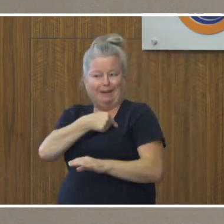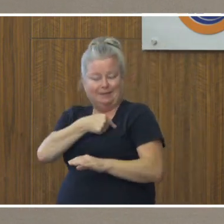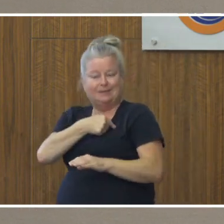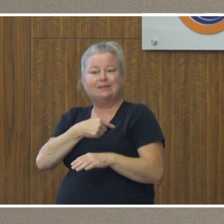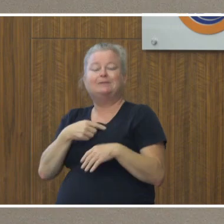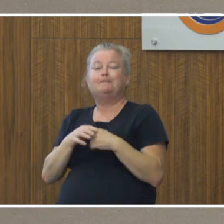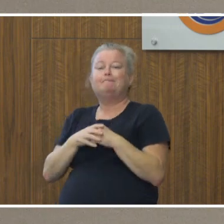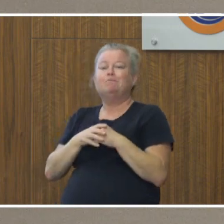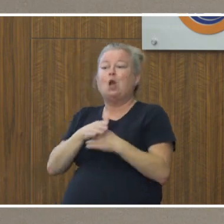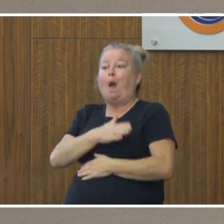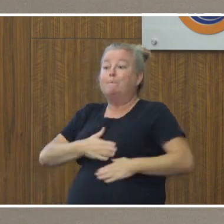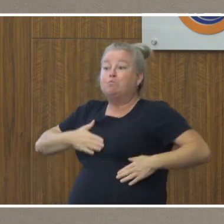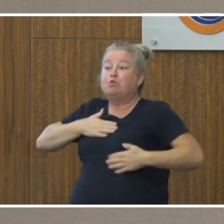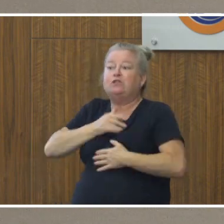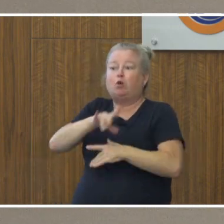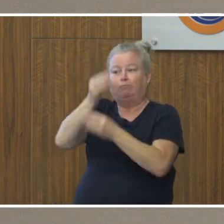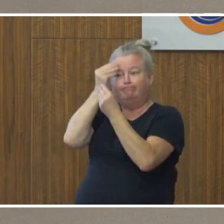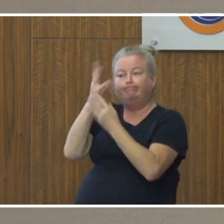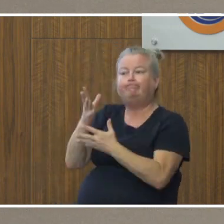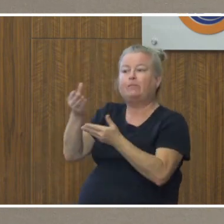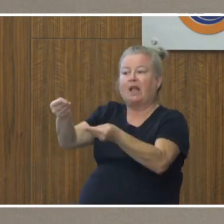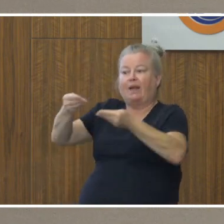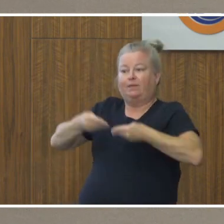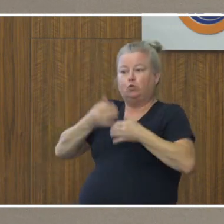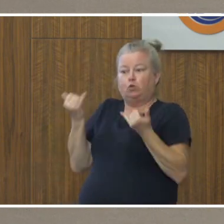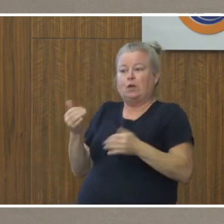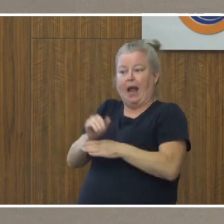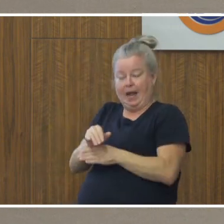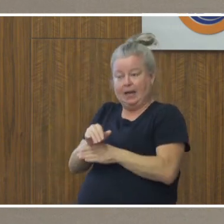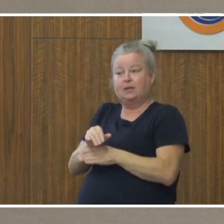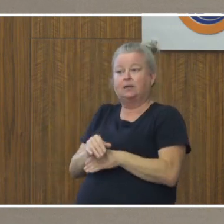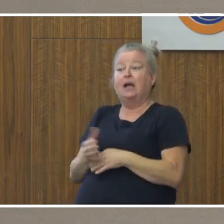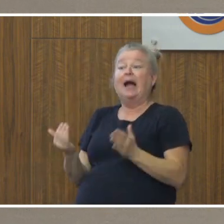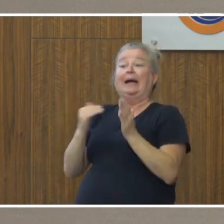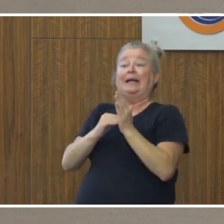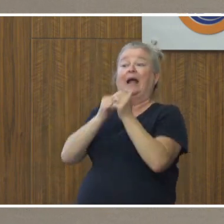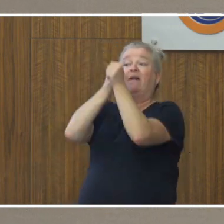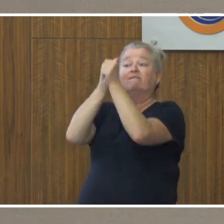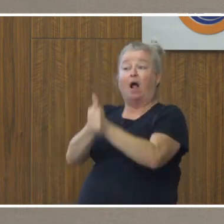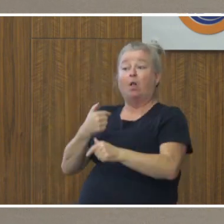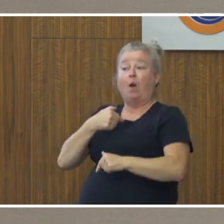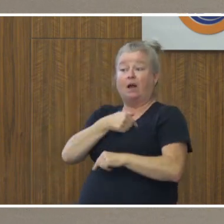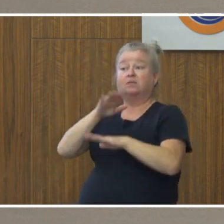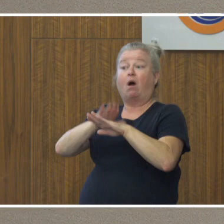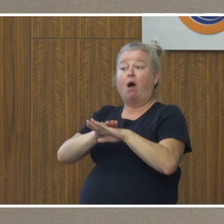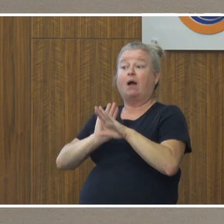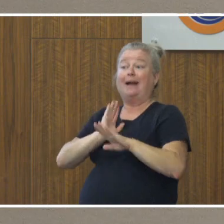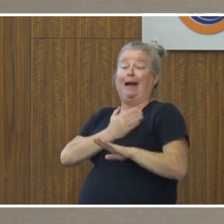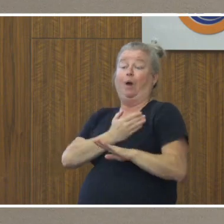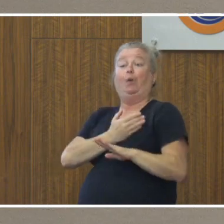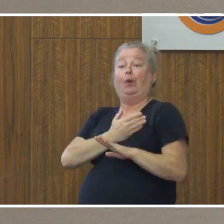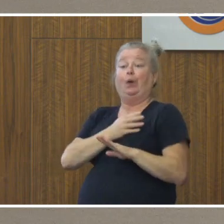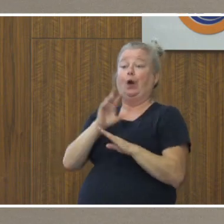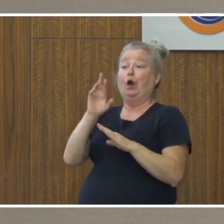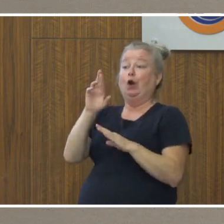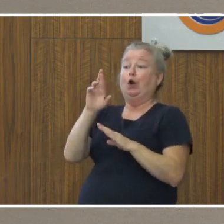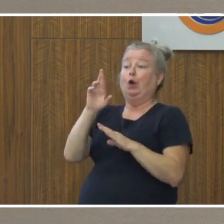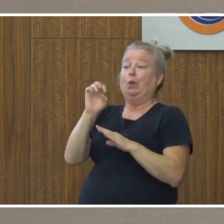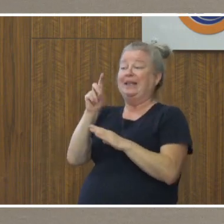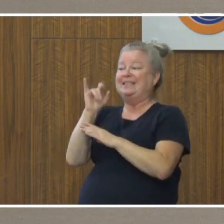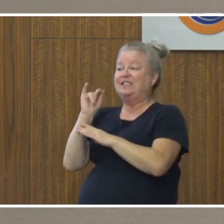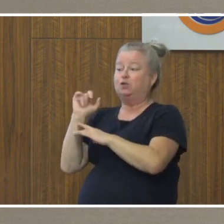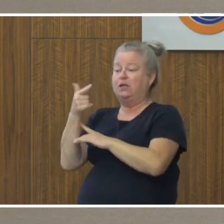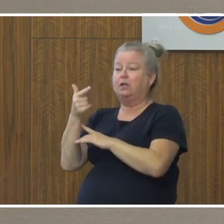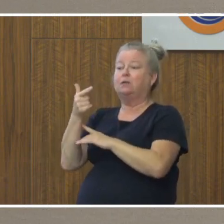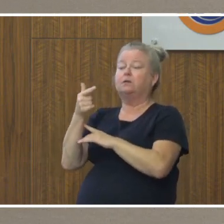greatly appreciate the input that has been provided tonight. Again, do continue to follow us on our redistricting website at